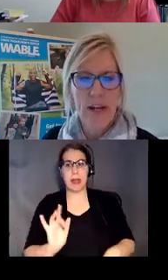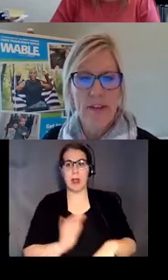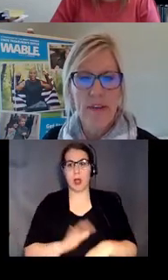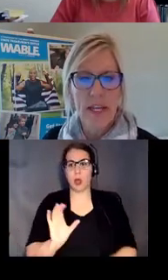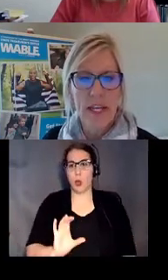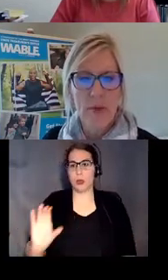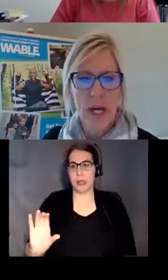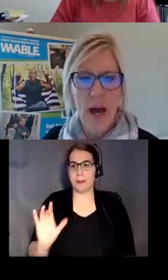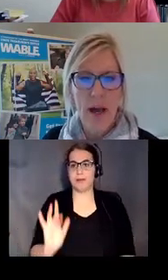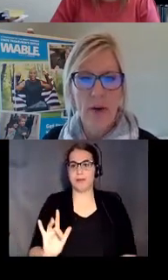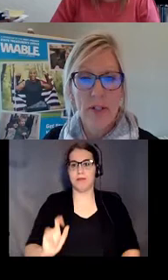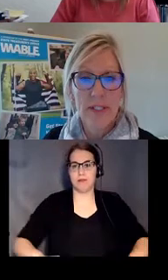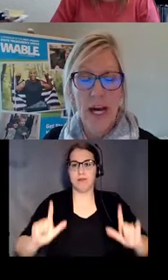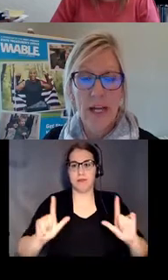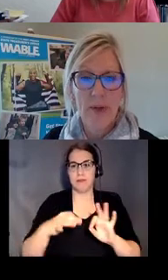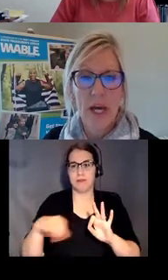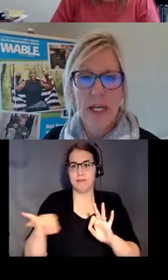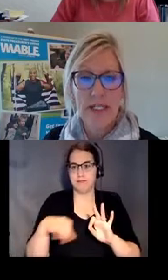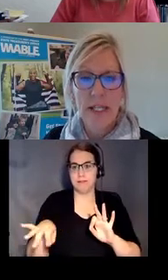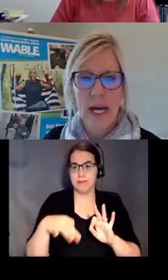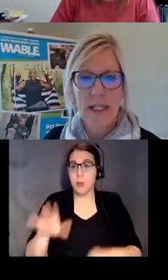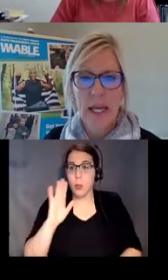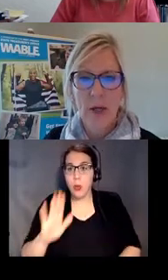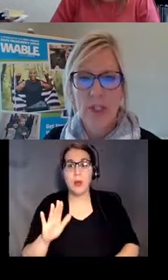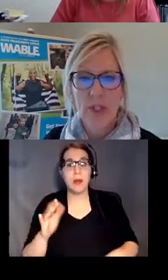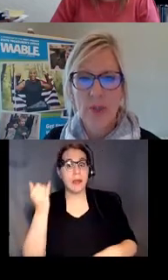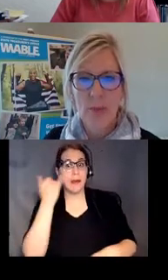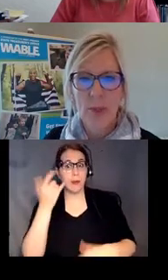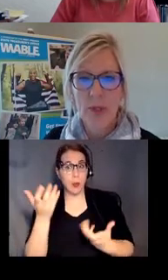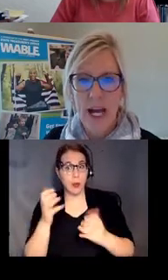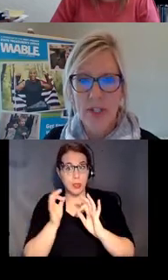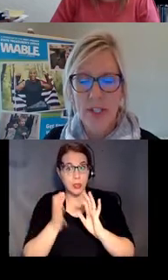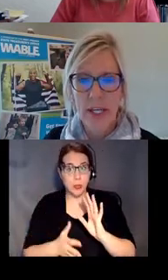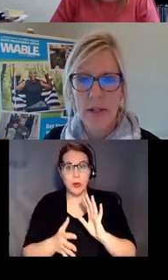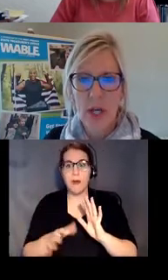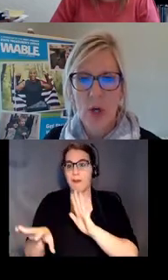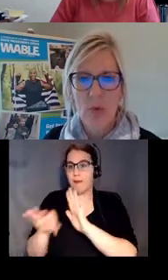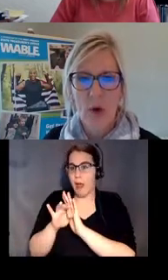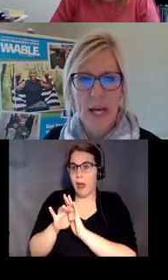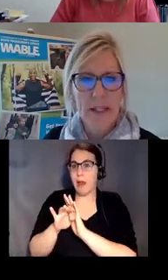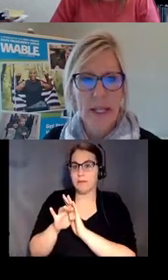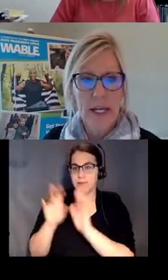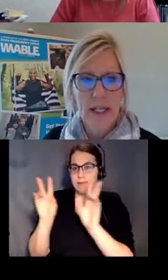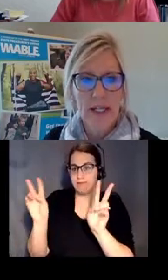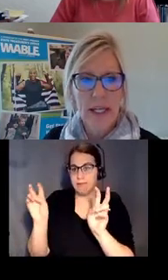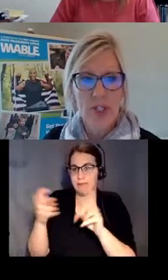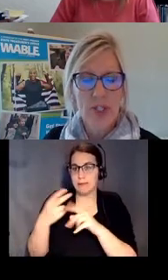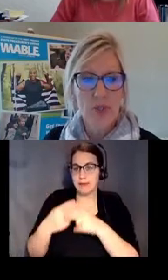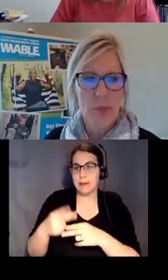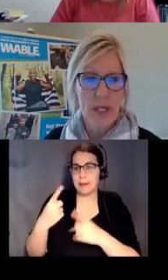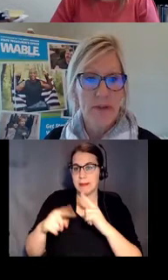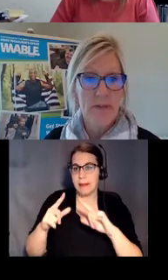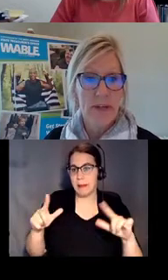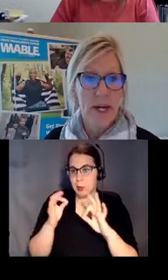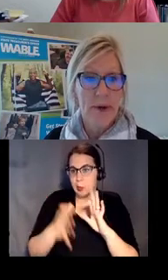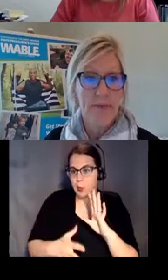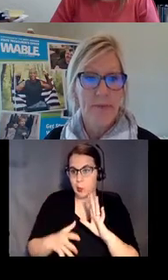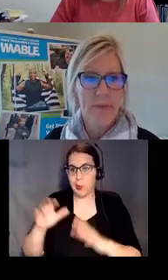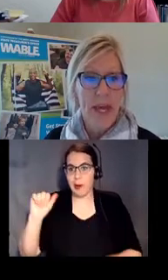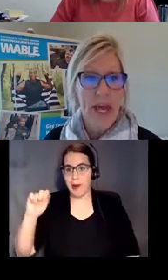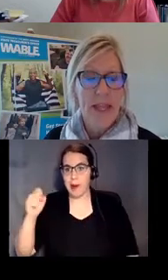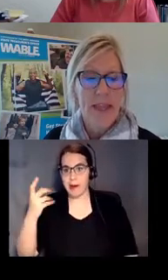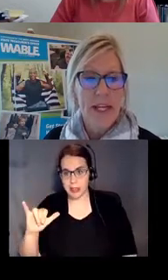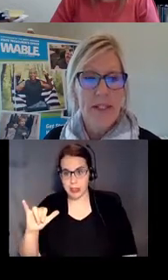can find the video tile titled Sign Language Interpreter Ashley, right click and choose Pin